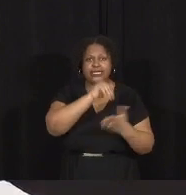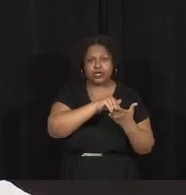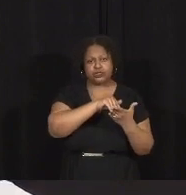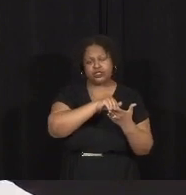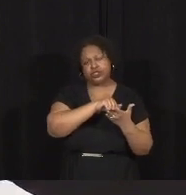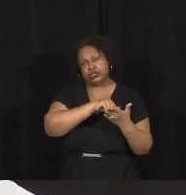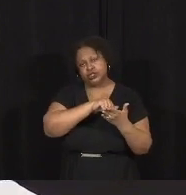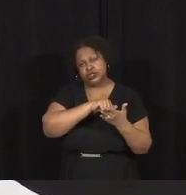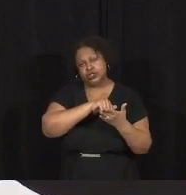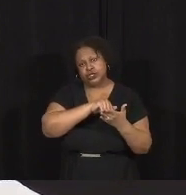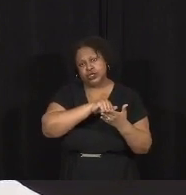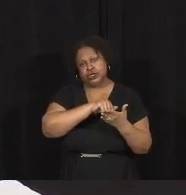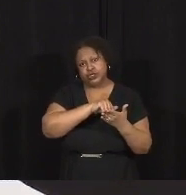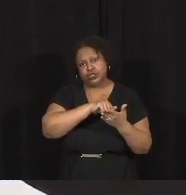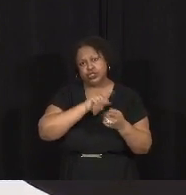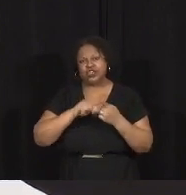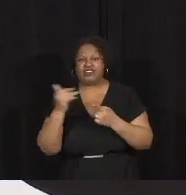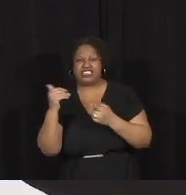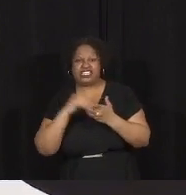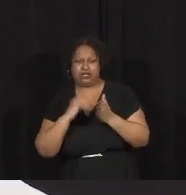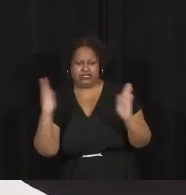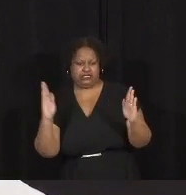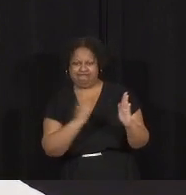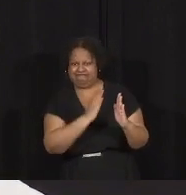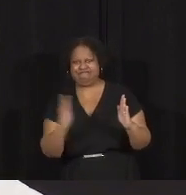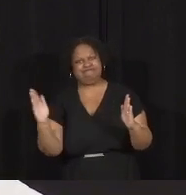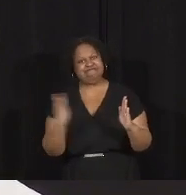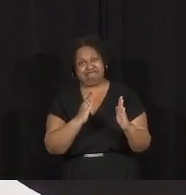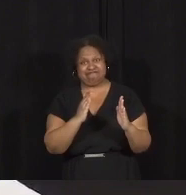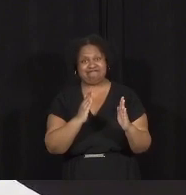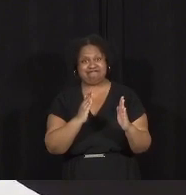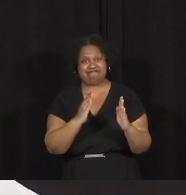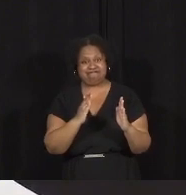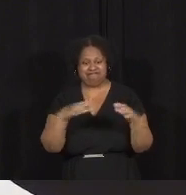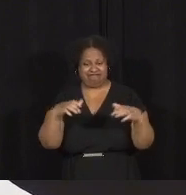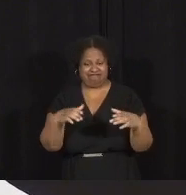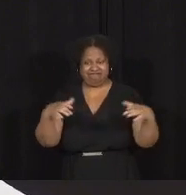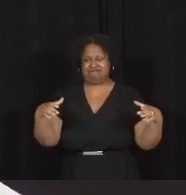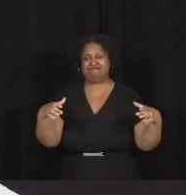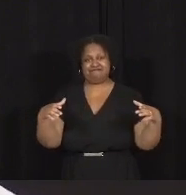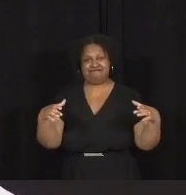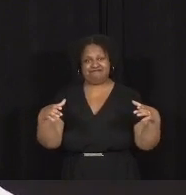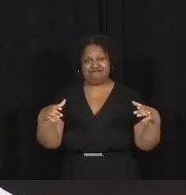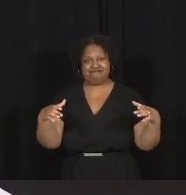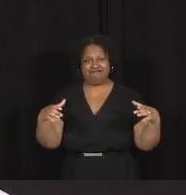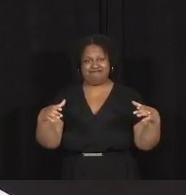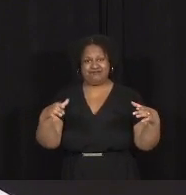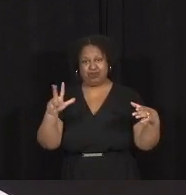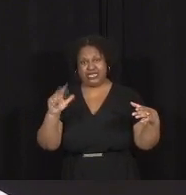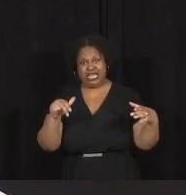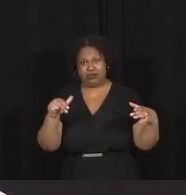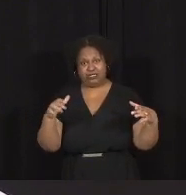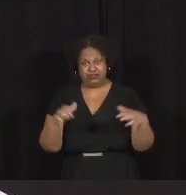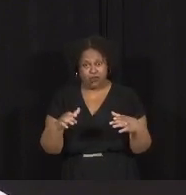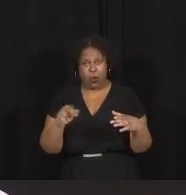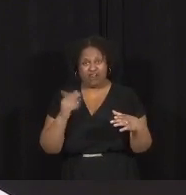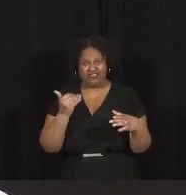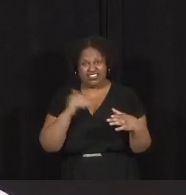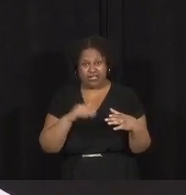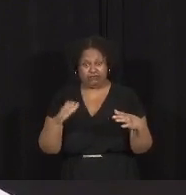15,000. There is a range, because where we end up depends on all of